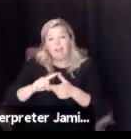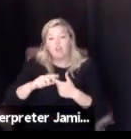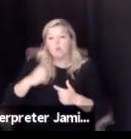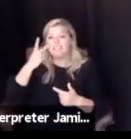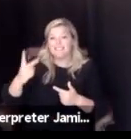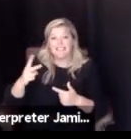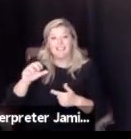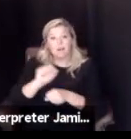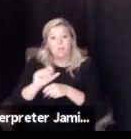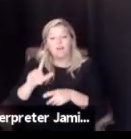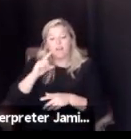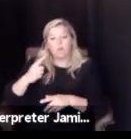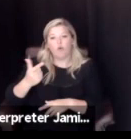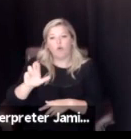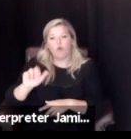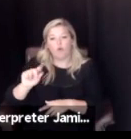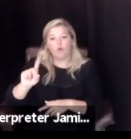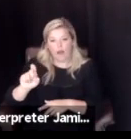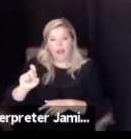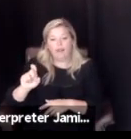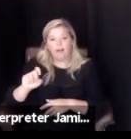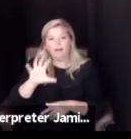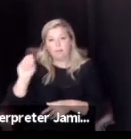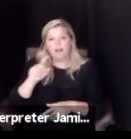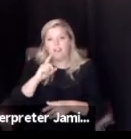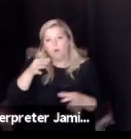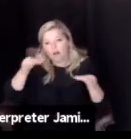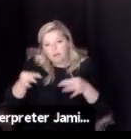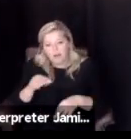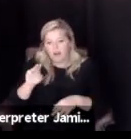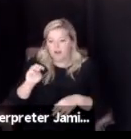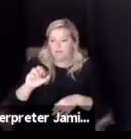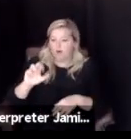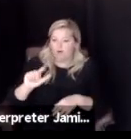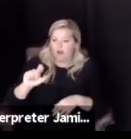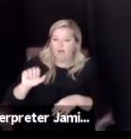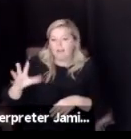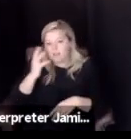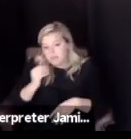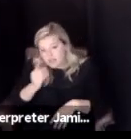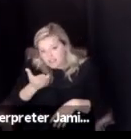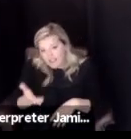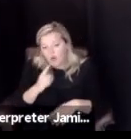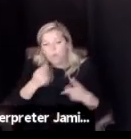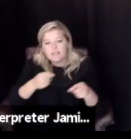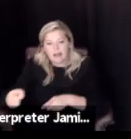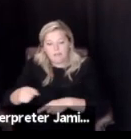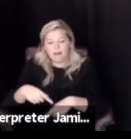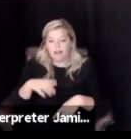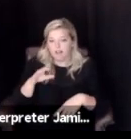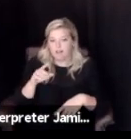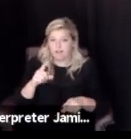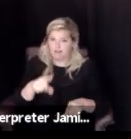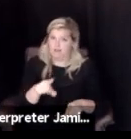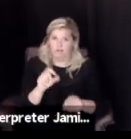the company and they'll tell you about morale. They'll tell you what's going on. They'll tell you about you get